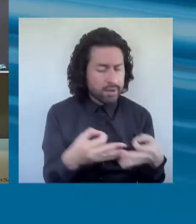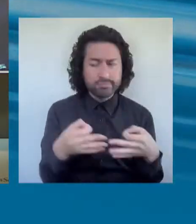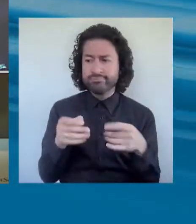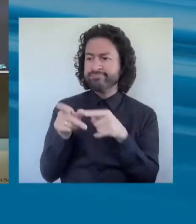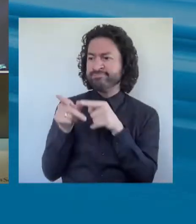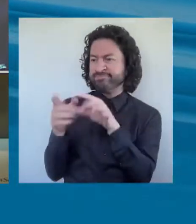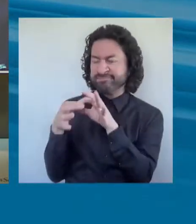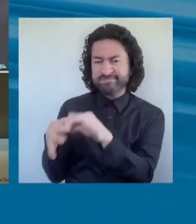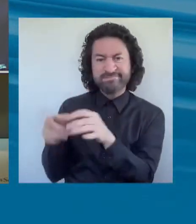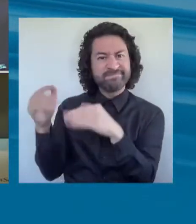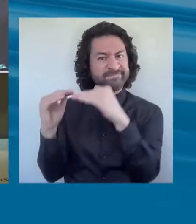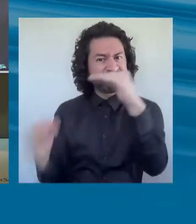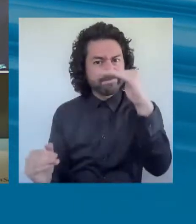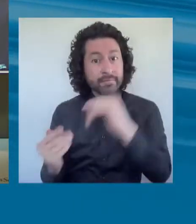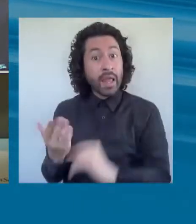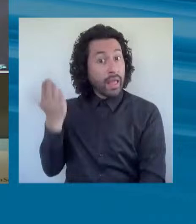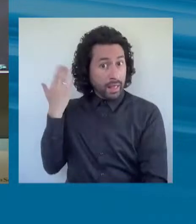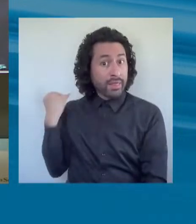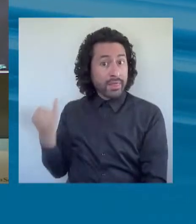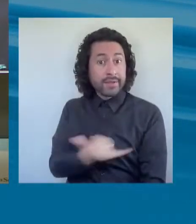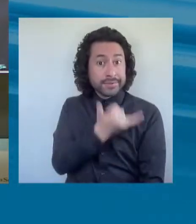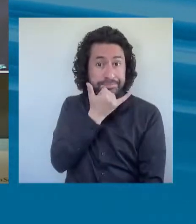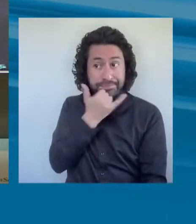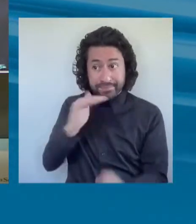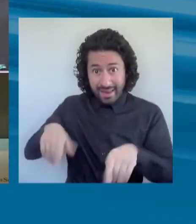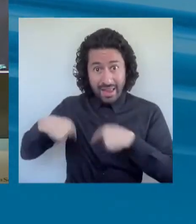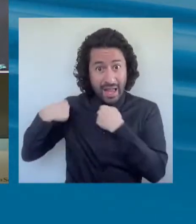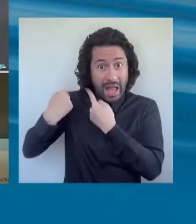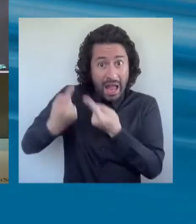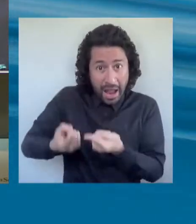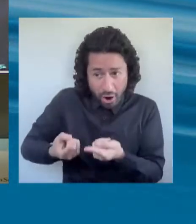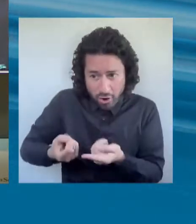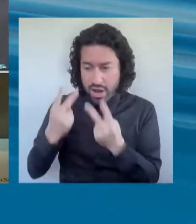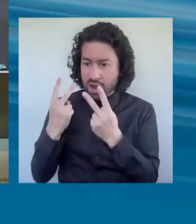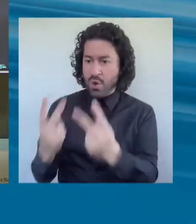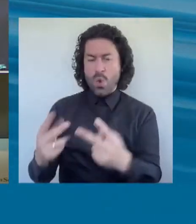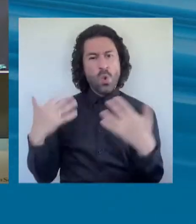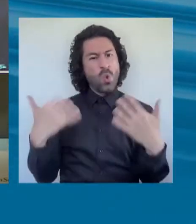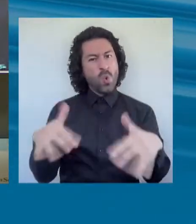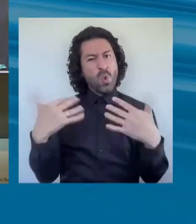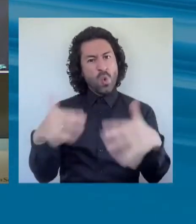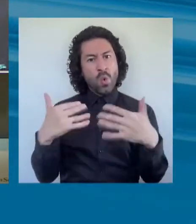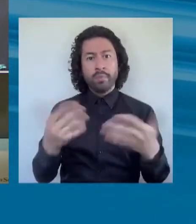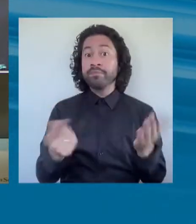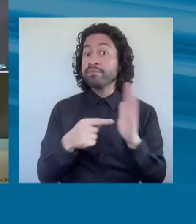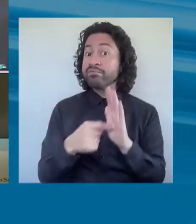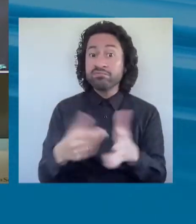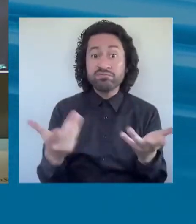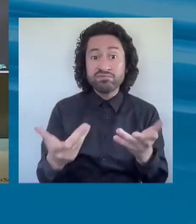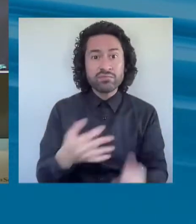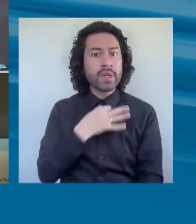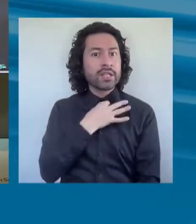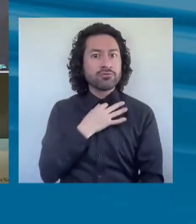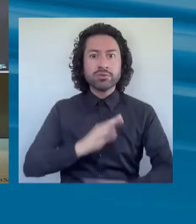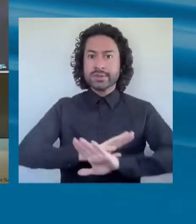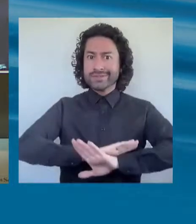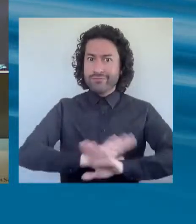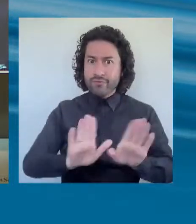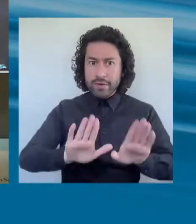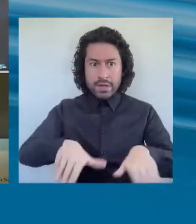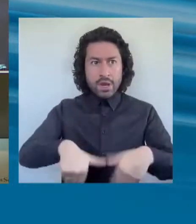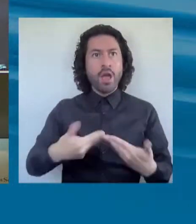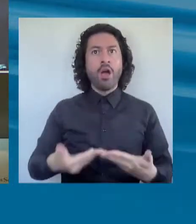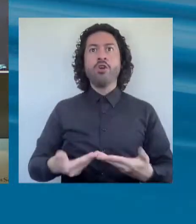bad policies in education. In the past, we made mistakes that have had high cost for the region. For instance, to overcome the crisis